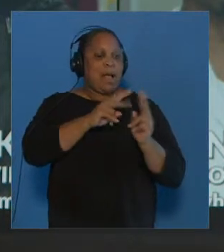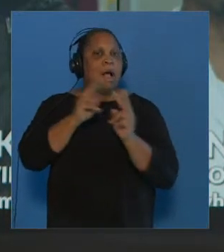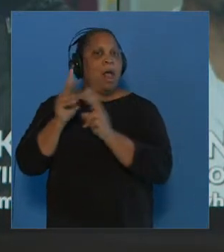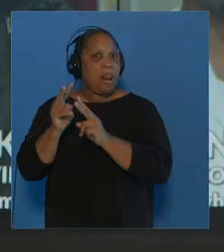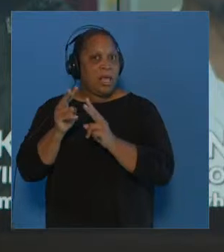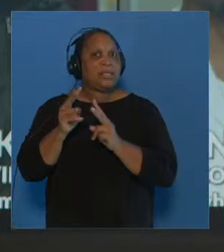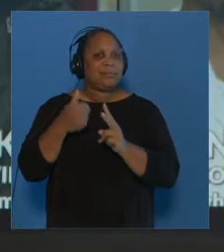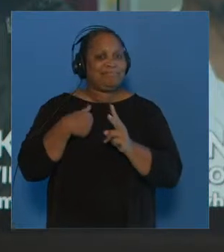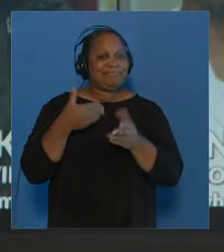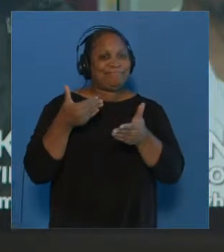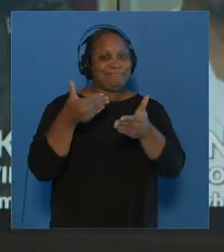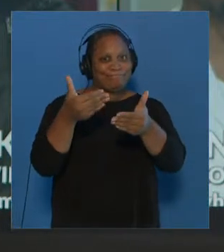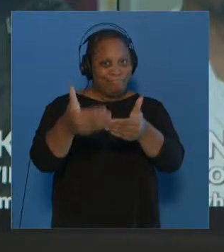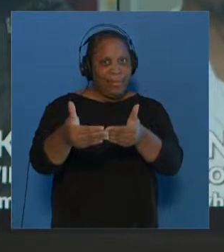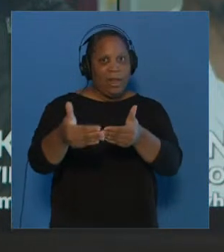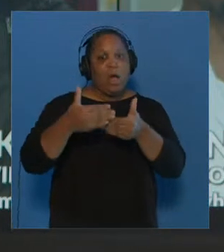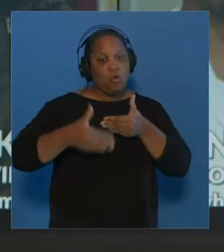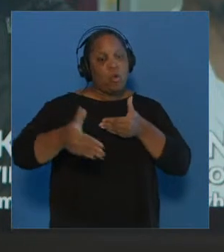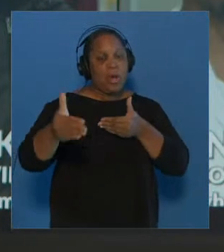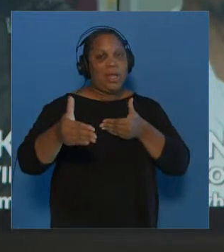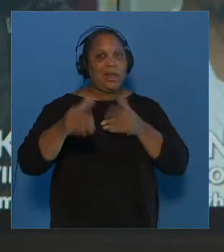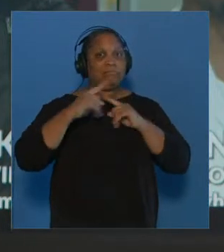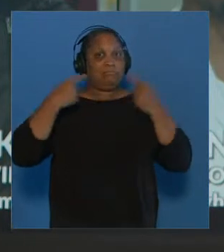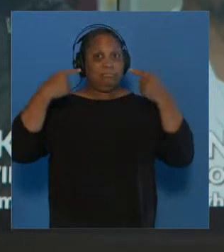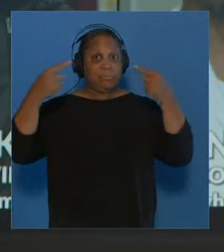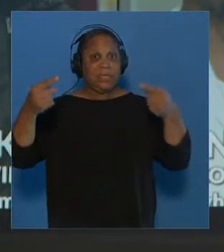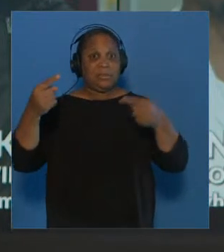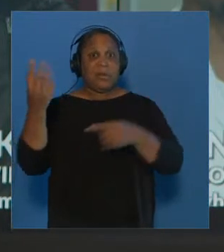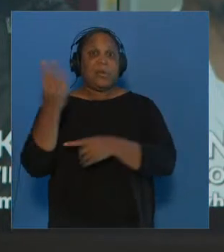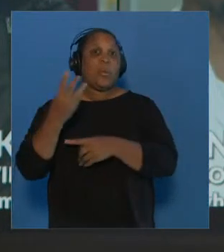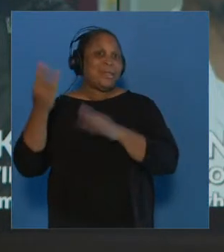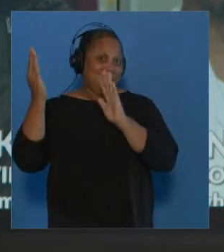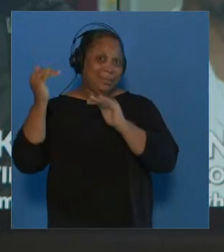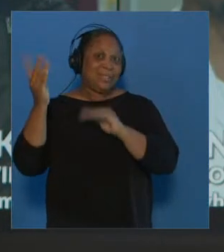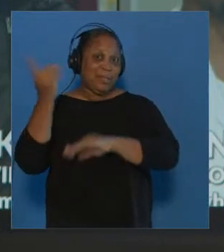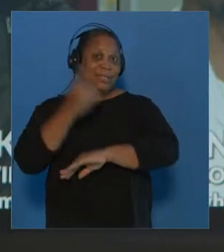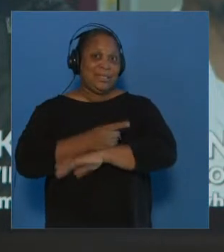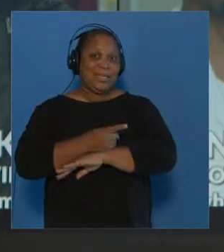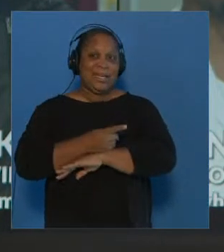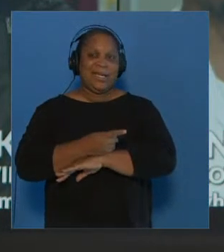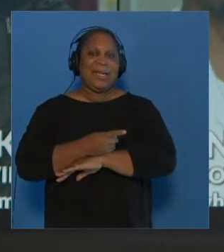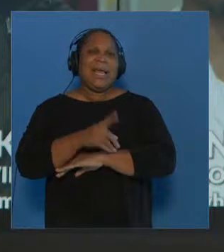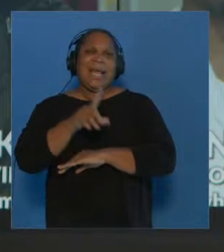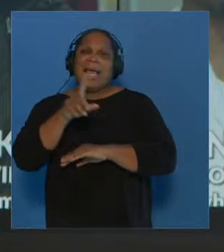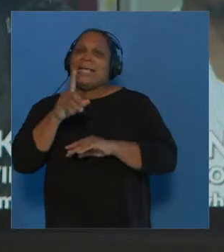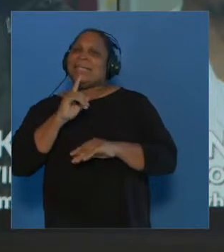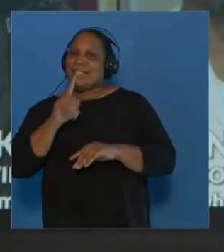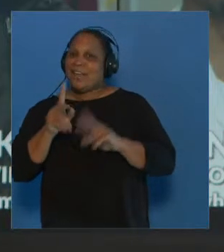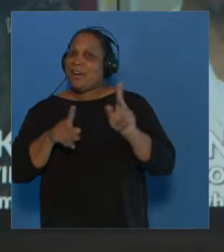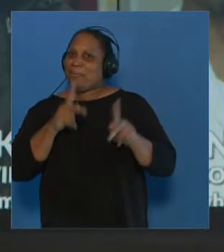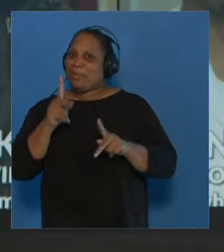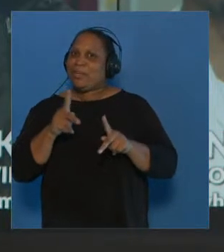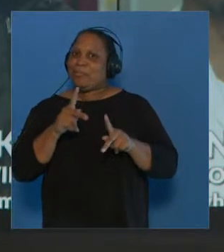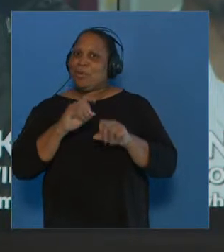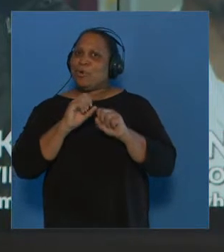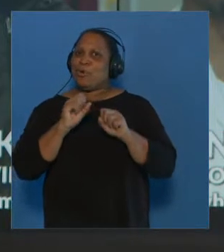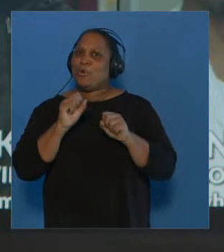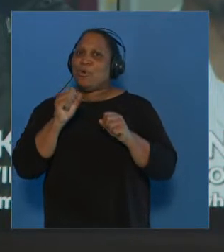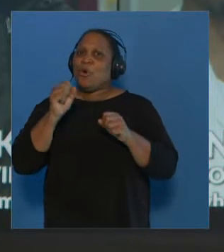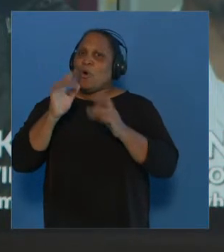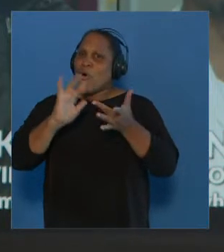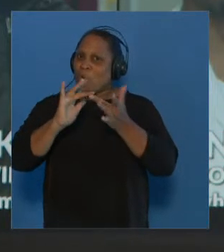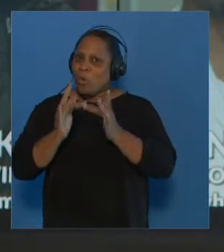I will go ahead and make that announcement on Wednesday as the expected date. And there are some persons, actually, I read on social media asking about more